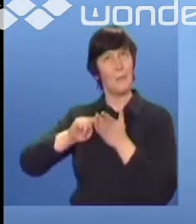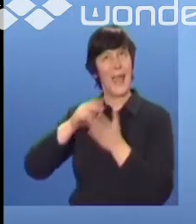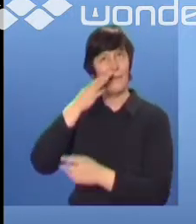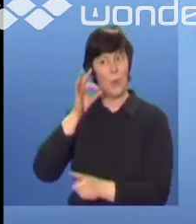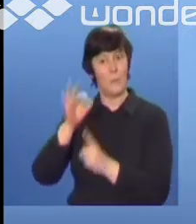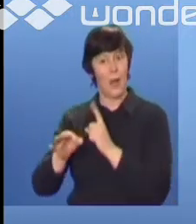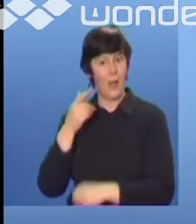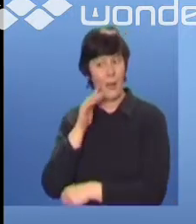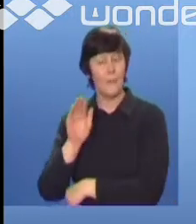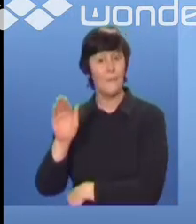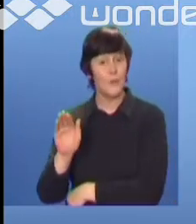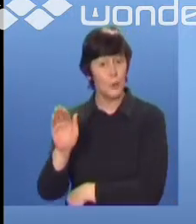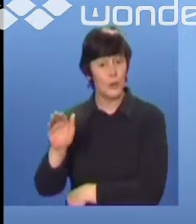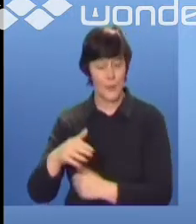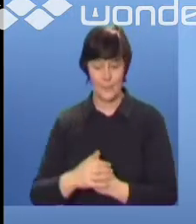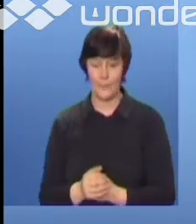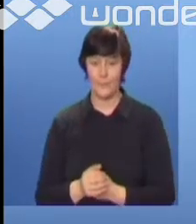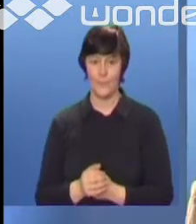when making further bids.